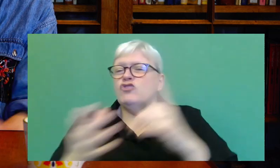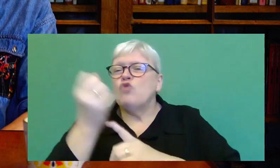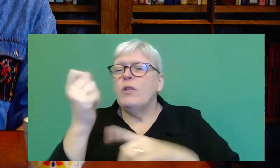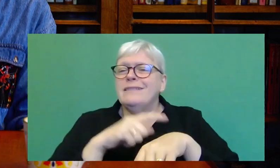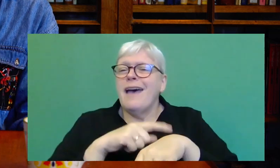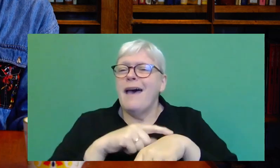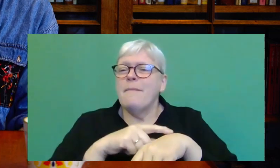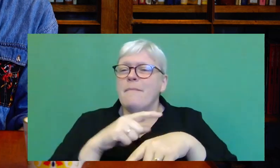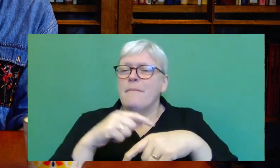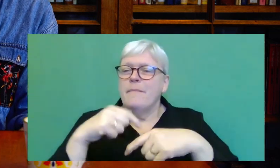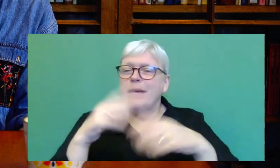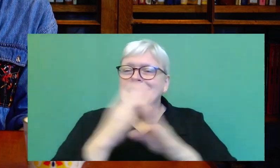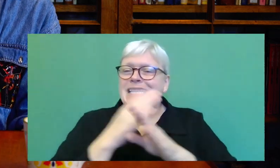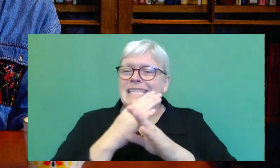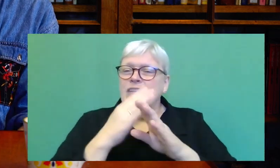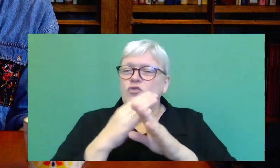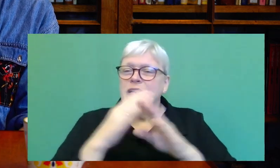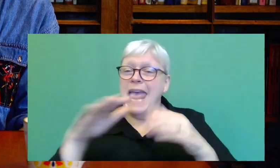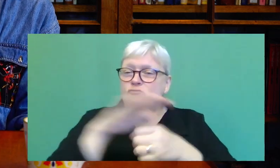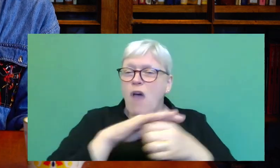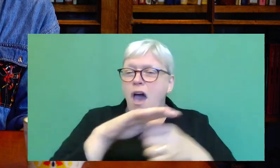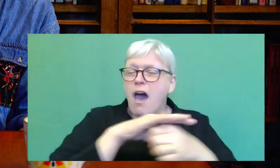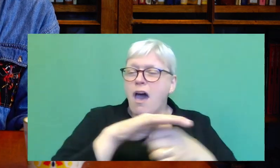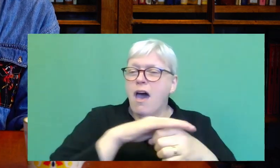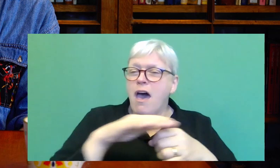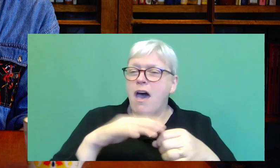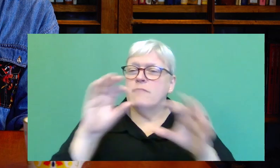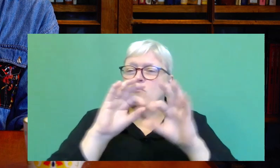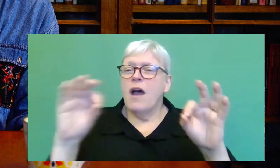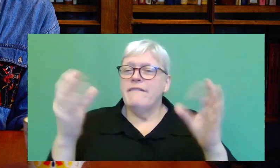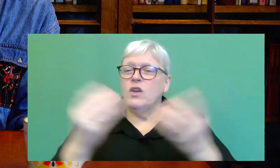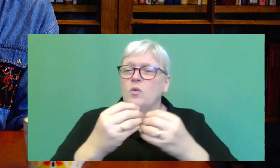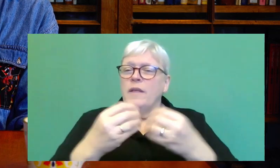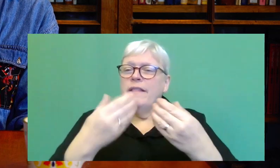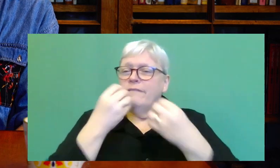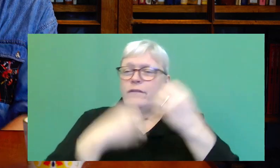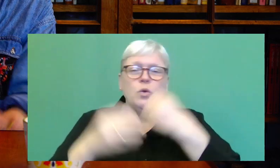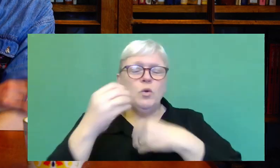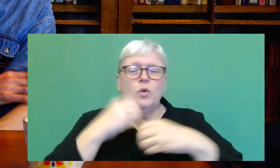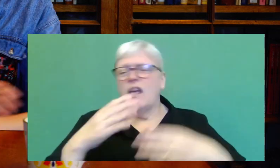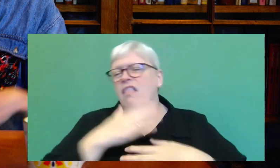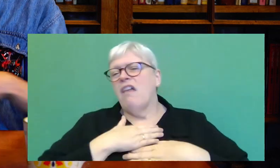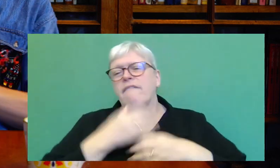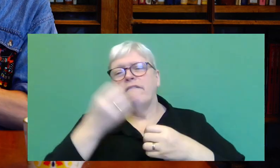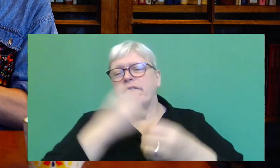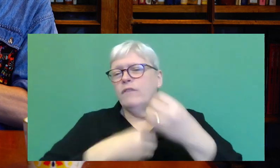secret portals. And yeah, I just love flavors and foods and the cultural significance of it